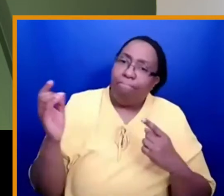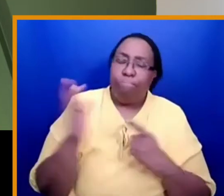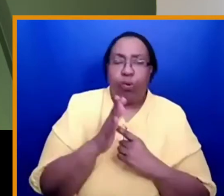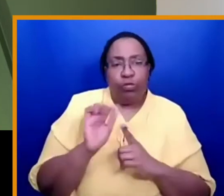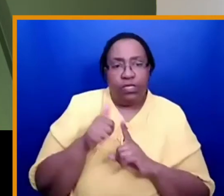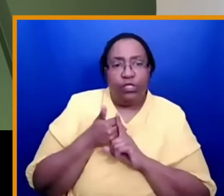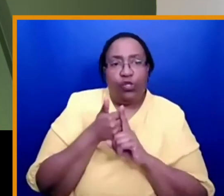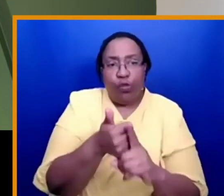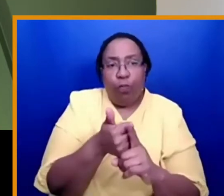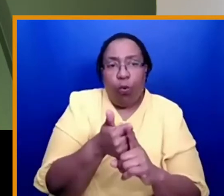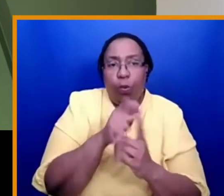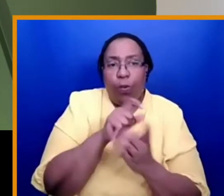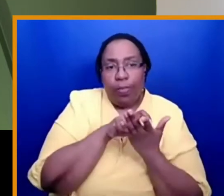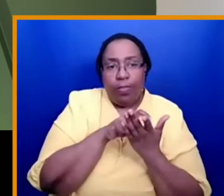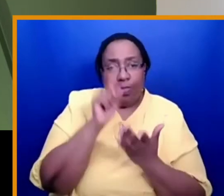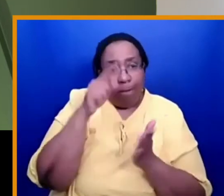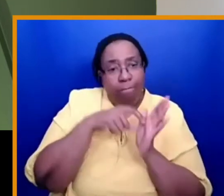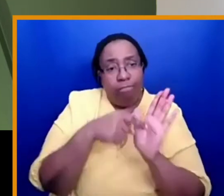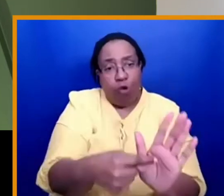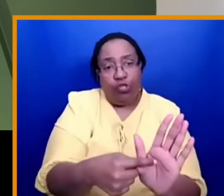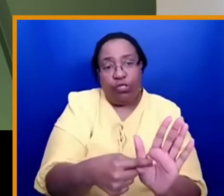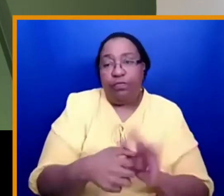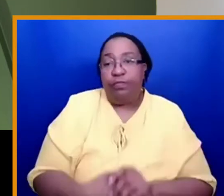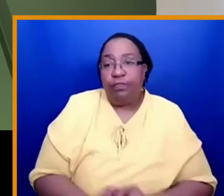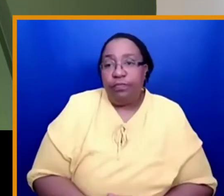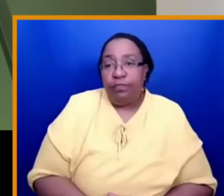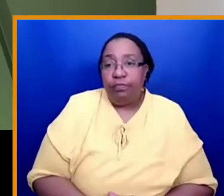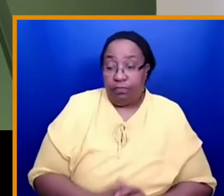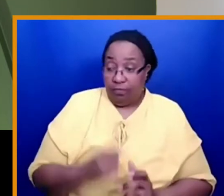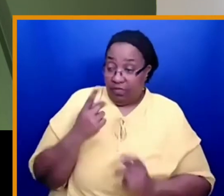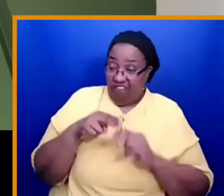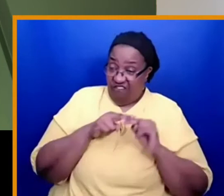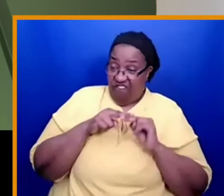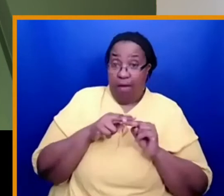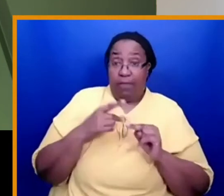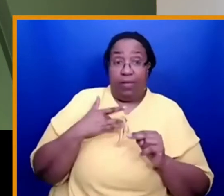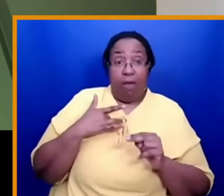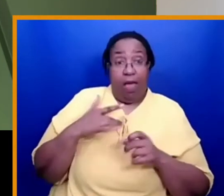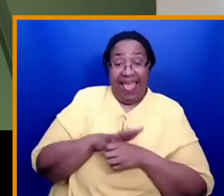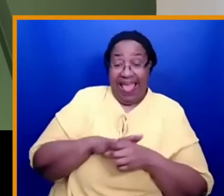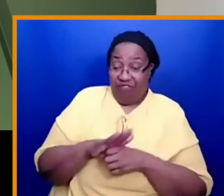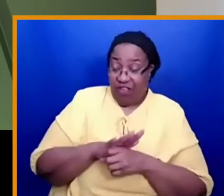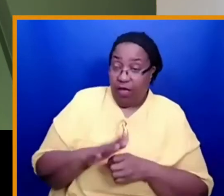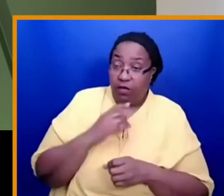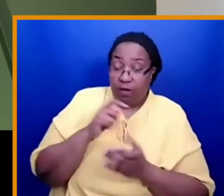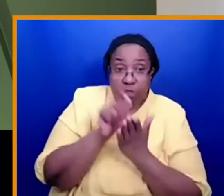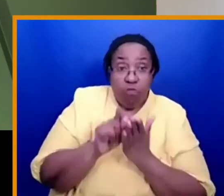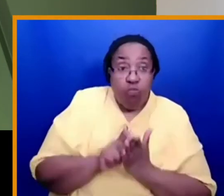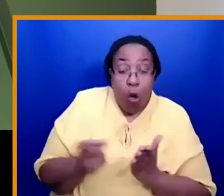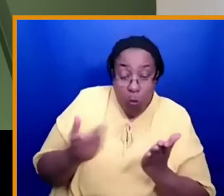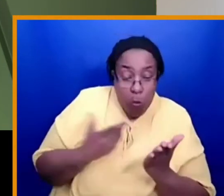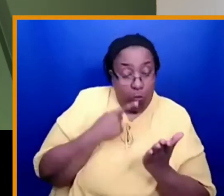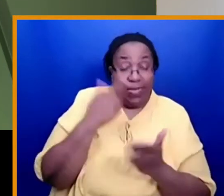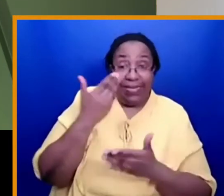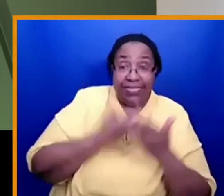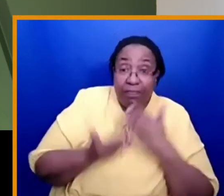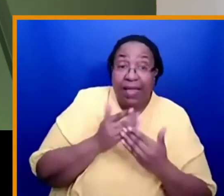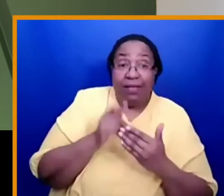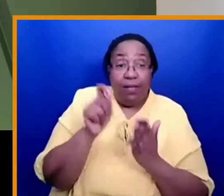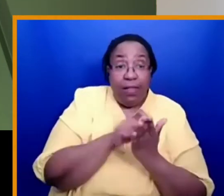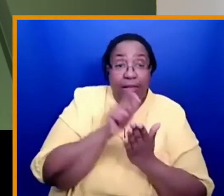today. One family in my constituency have written to me to tell me that their electricity bill has already increased from £81